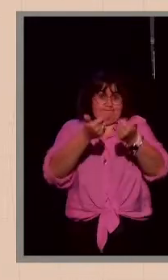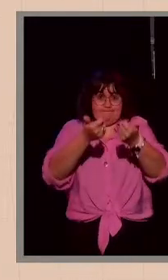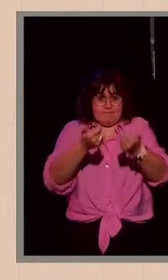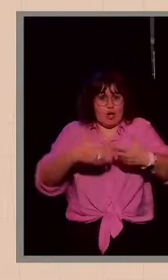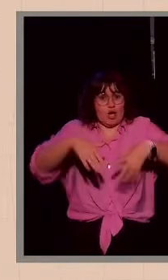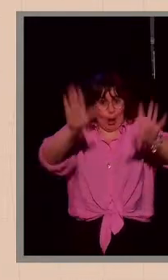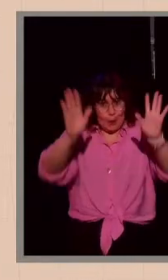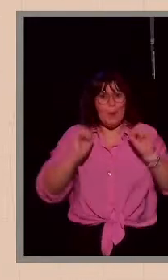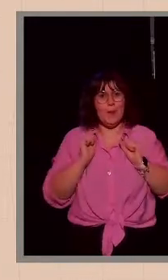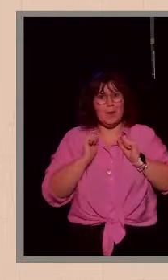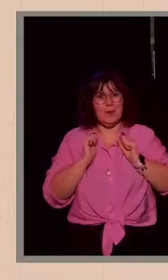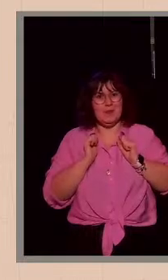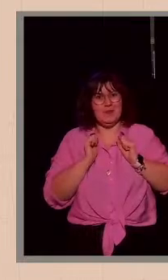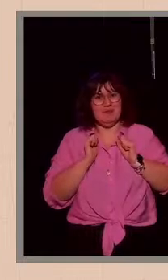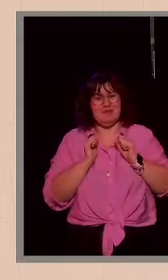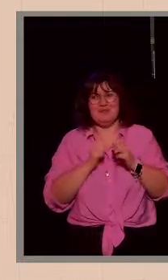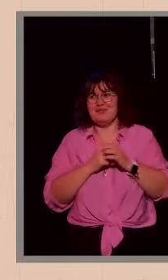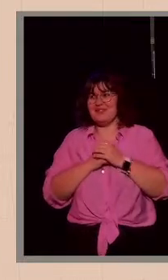go.